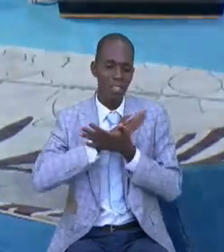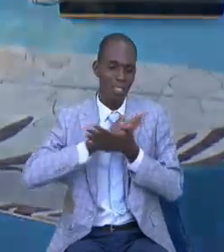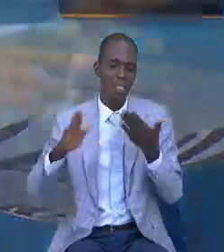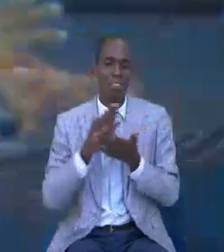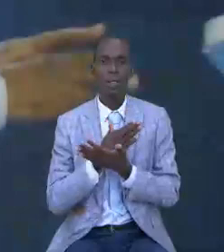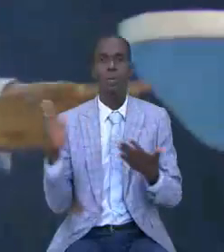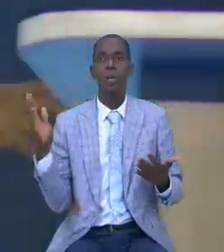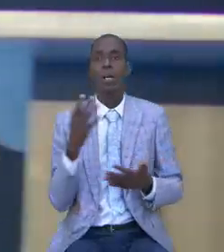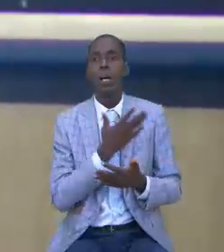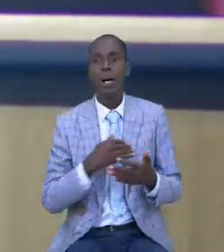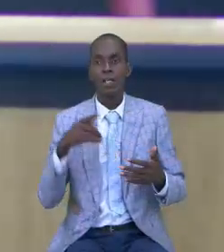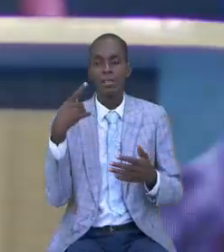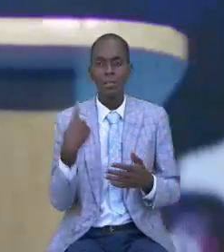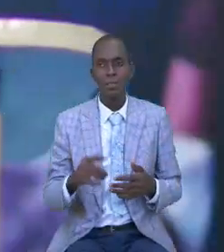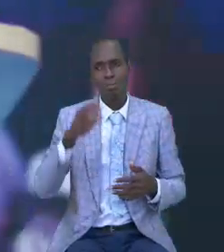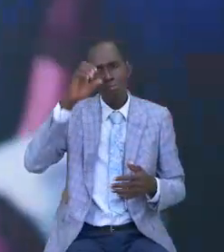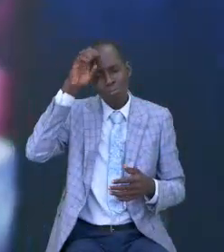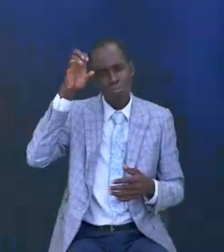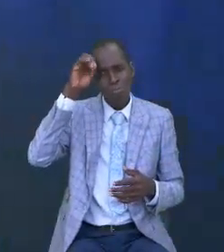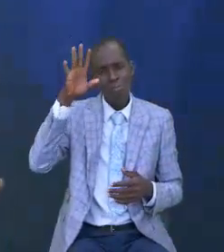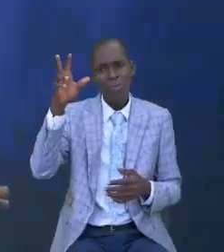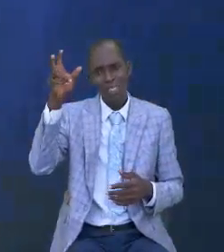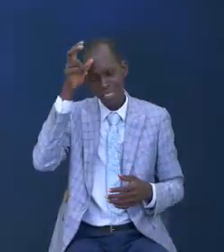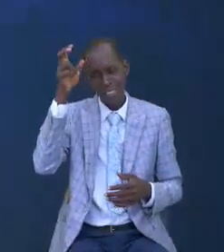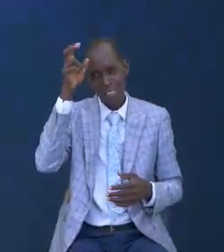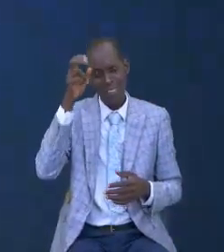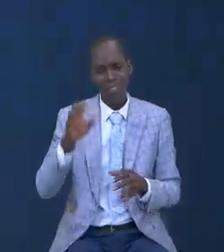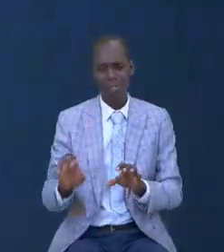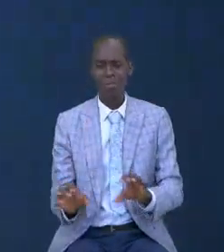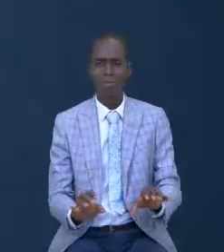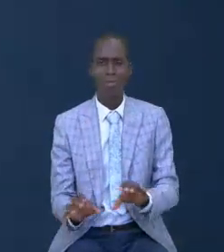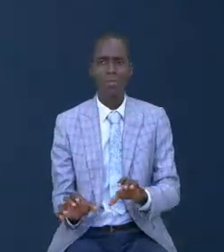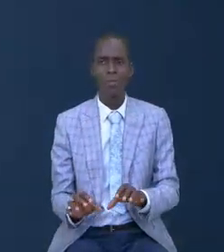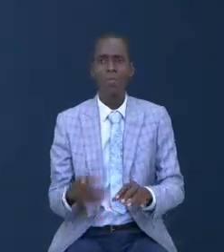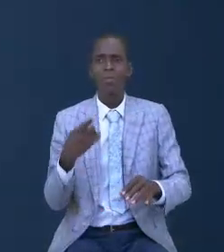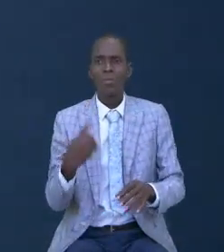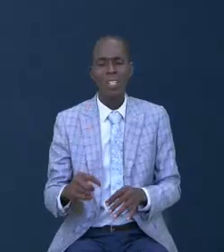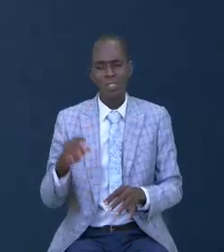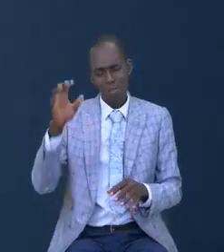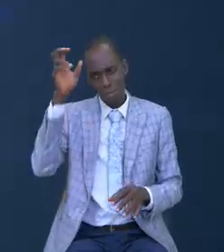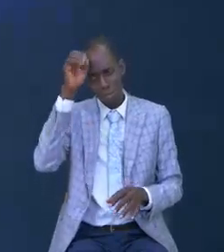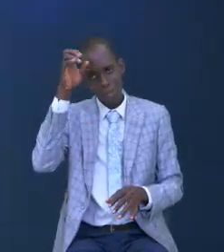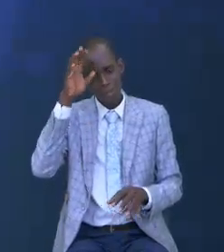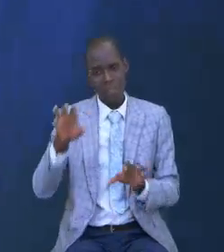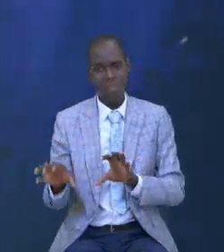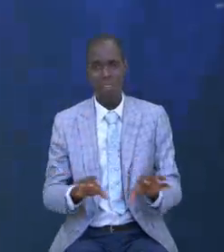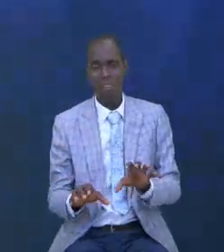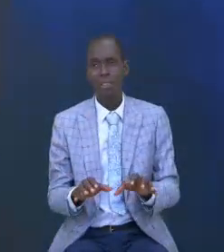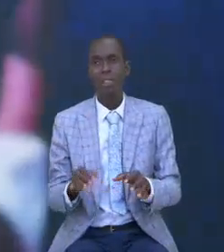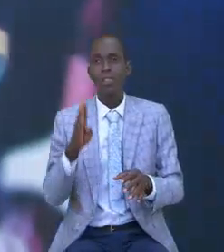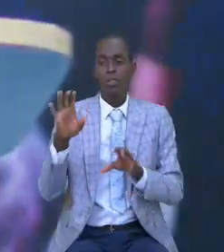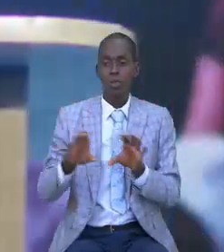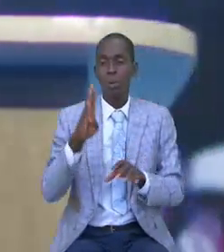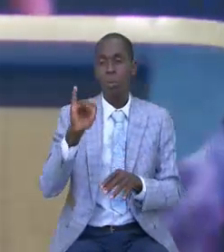And the diabolical, devilish deeds, the deeds that are done by the devil through